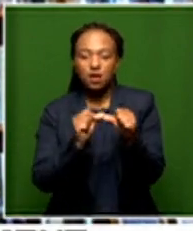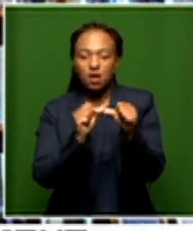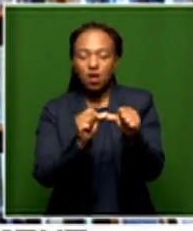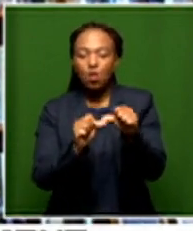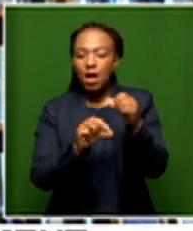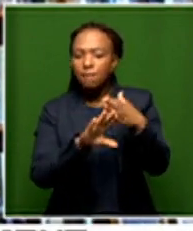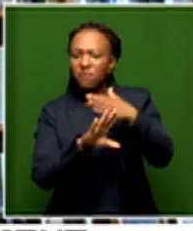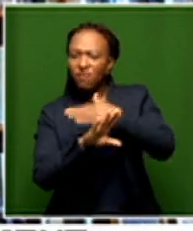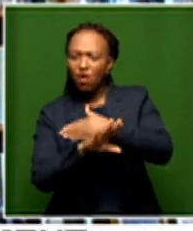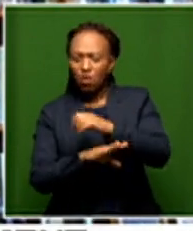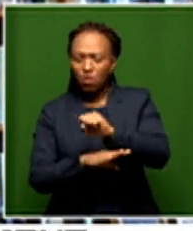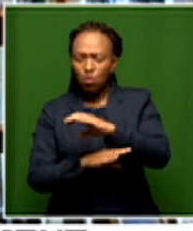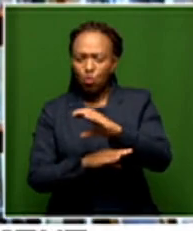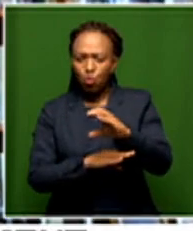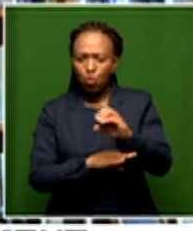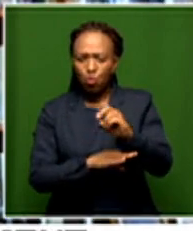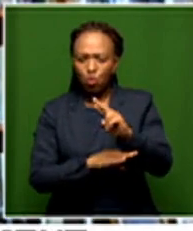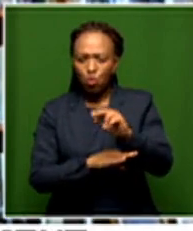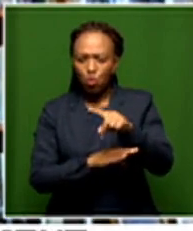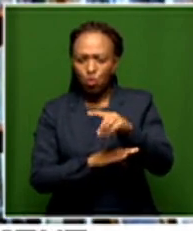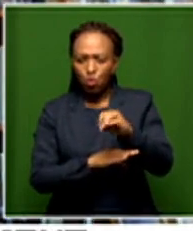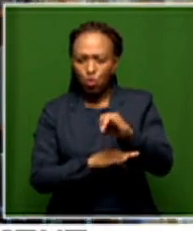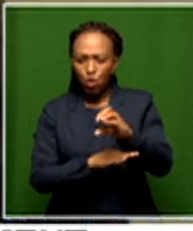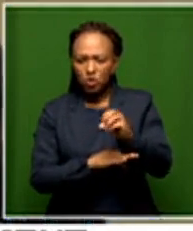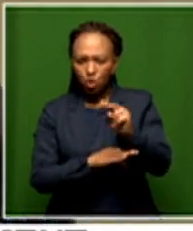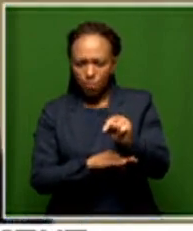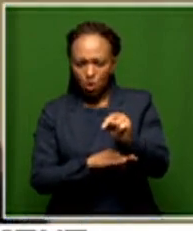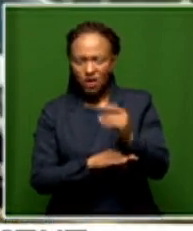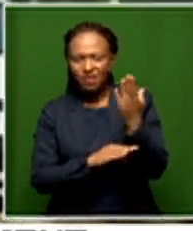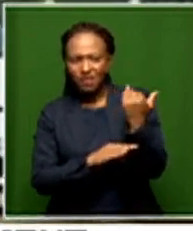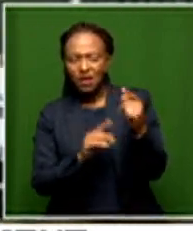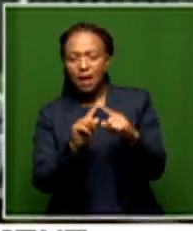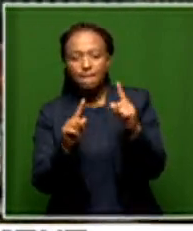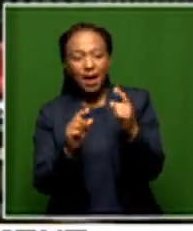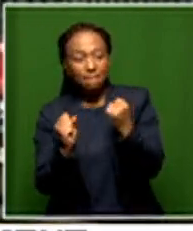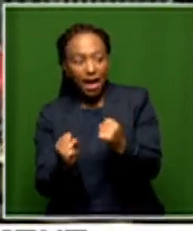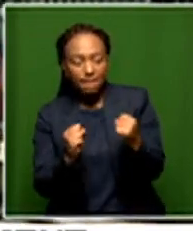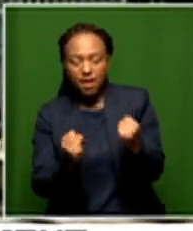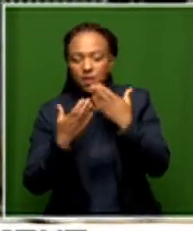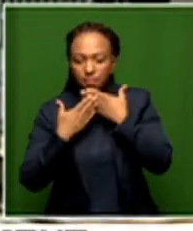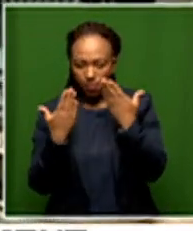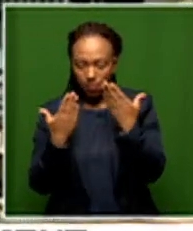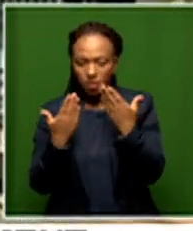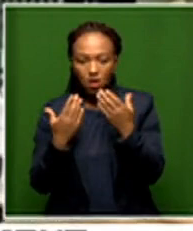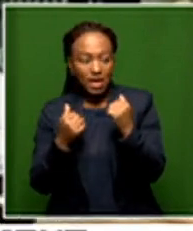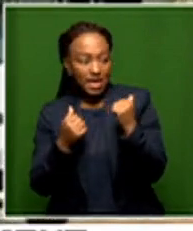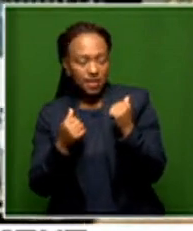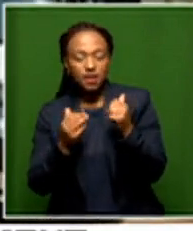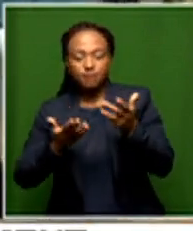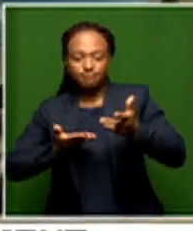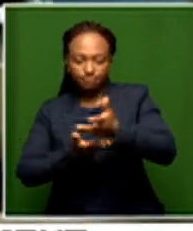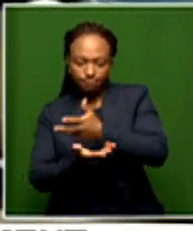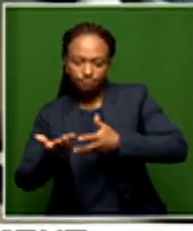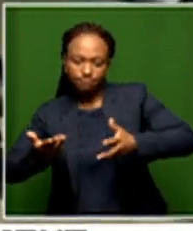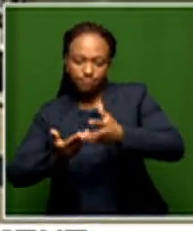Scorpions didn't have, well, it's going to be a different ballgame to the ballgame that was being talked about in Parliament yesterday. It's almost